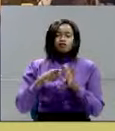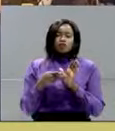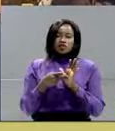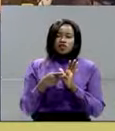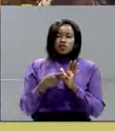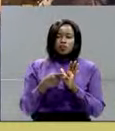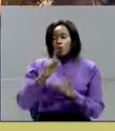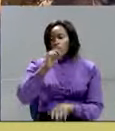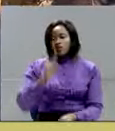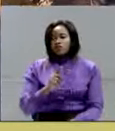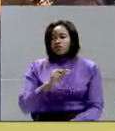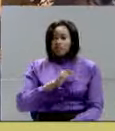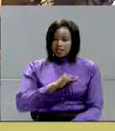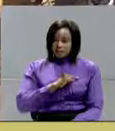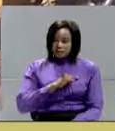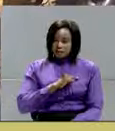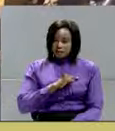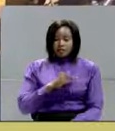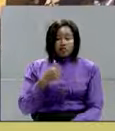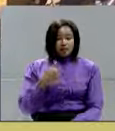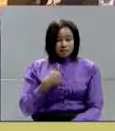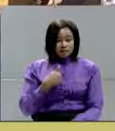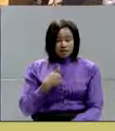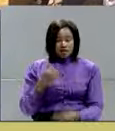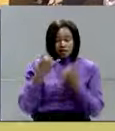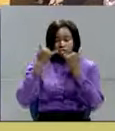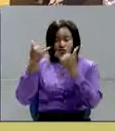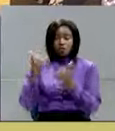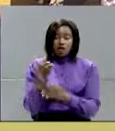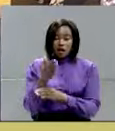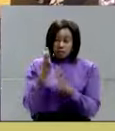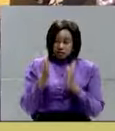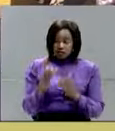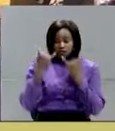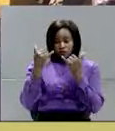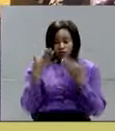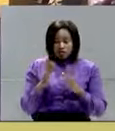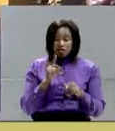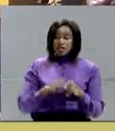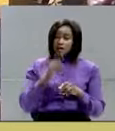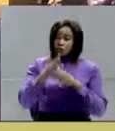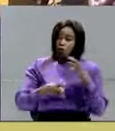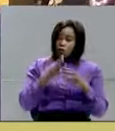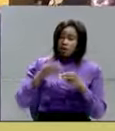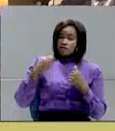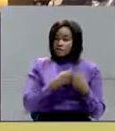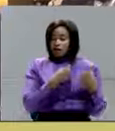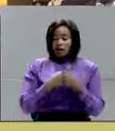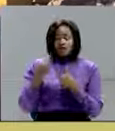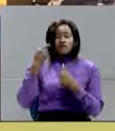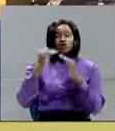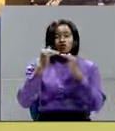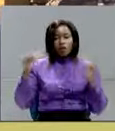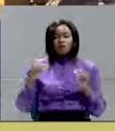question of gender. I didn't inform the ambassador that when the world is fighting for equality